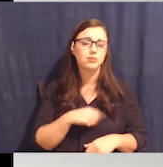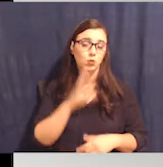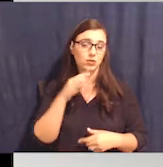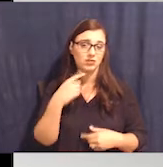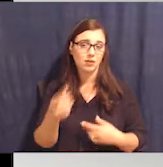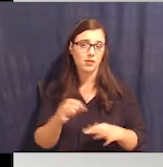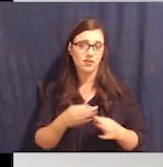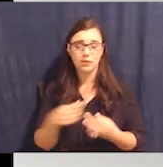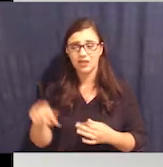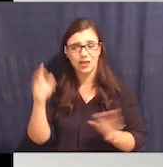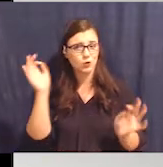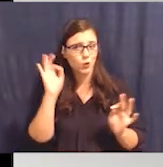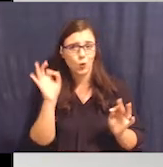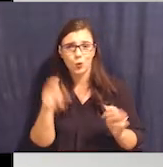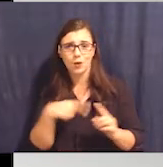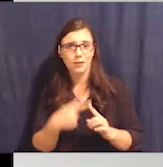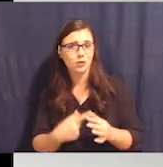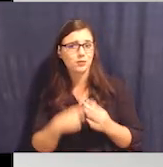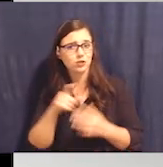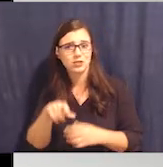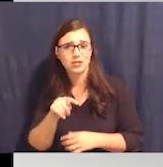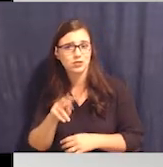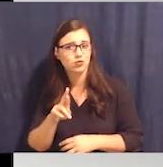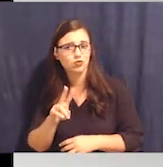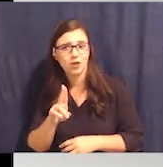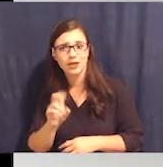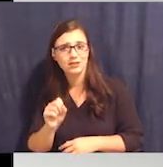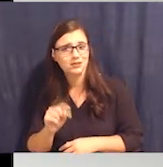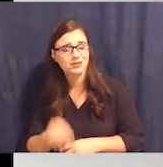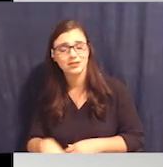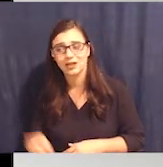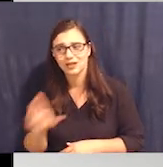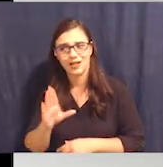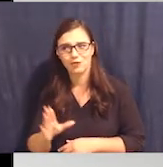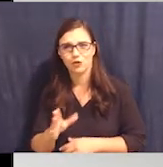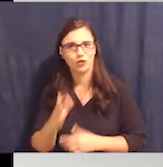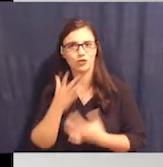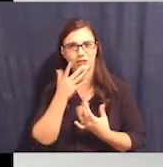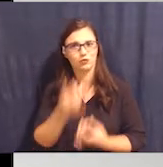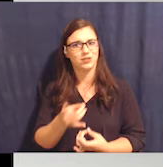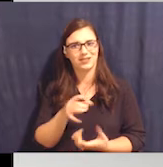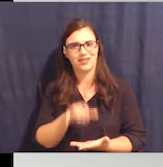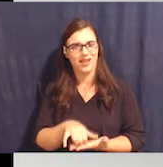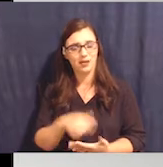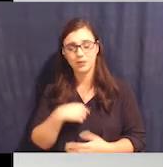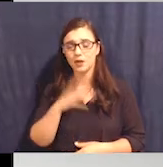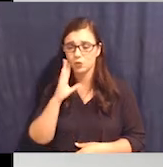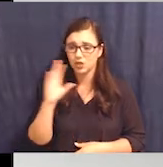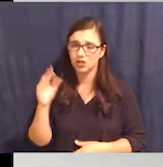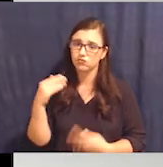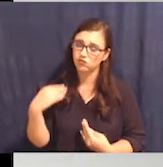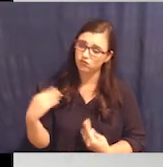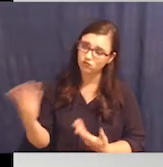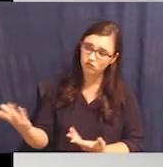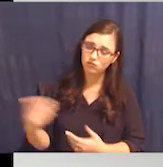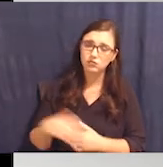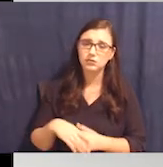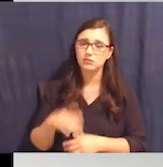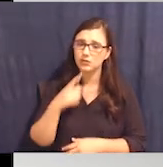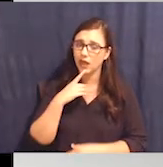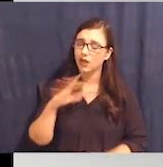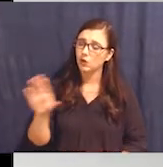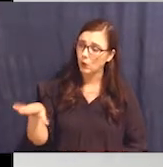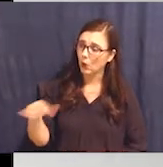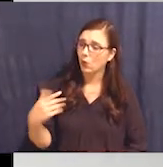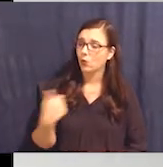know, I would tell my family, they don't know about special needs trust, and, you know, if they don't never really took an interest in it. But so I would bring it